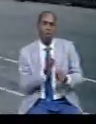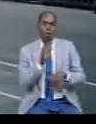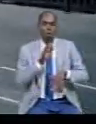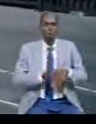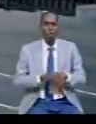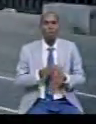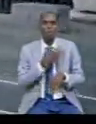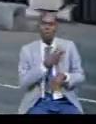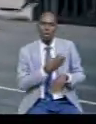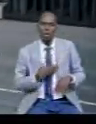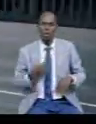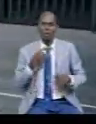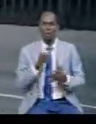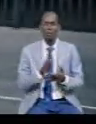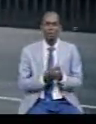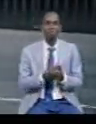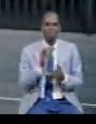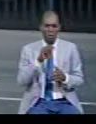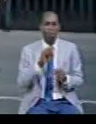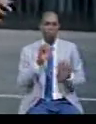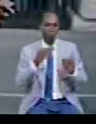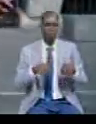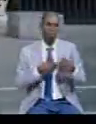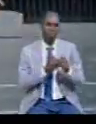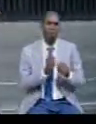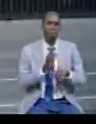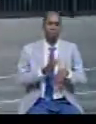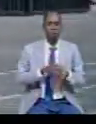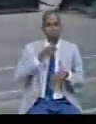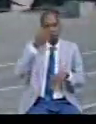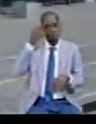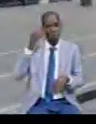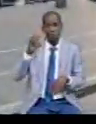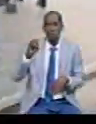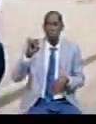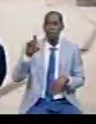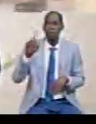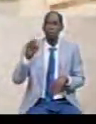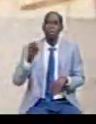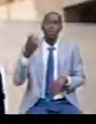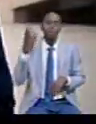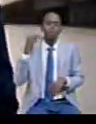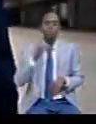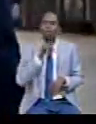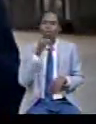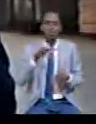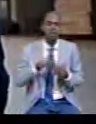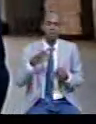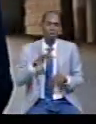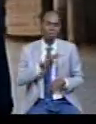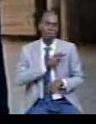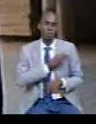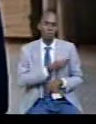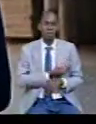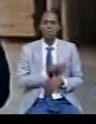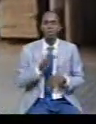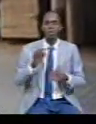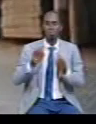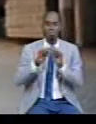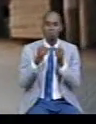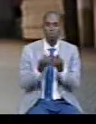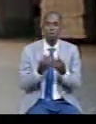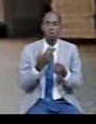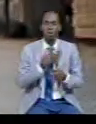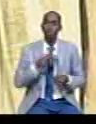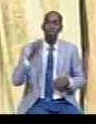Of course, yes. Of course, yes. Because Silas was not involved in the missionary journey, in the missionary team, and in the